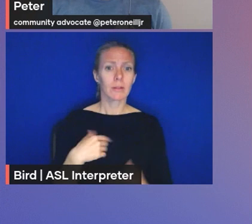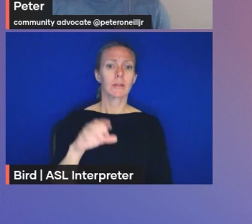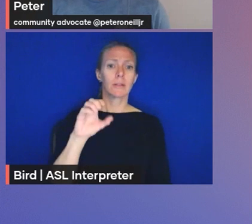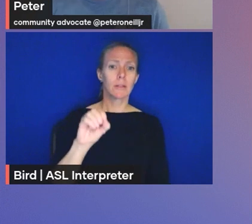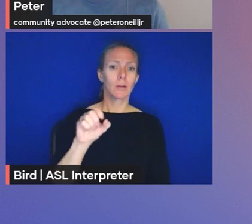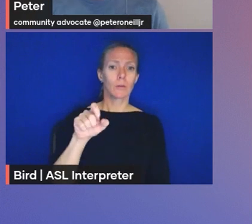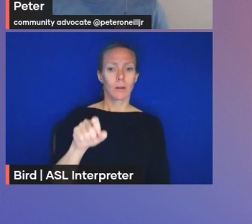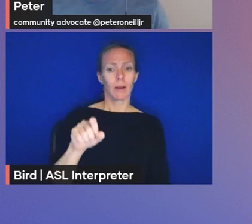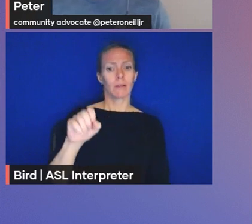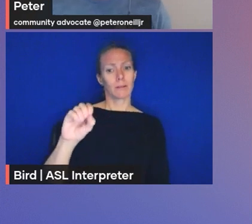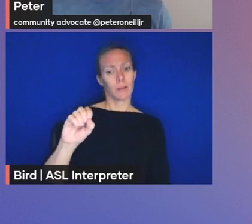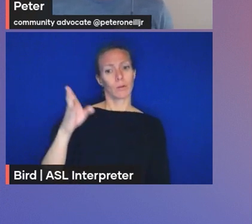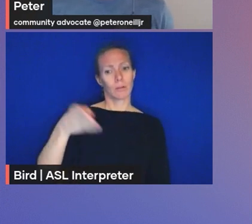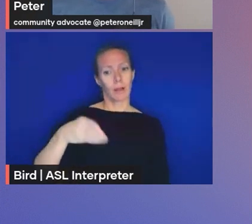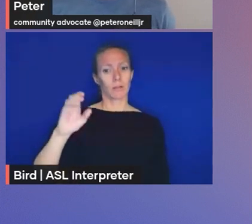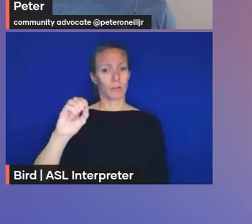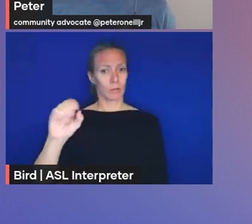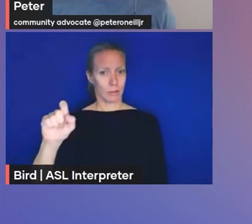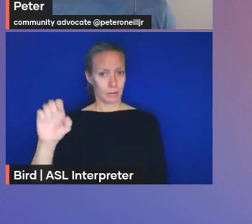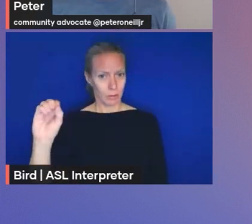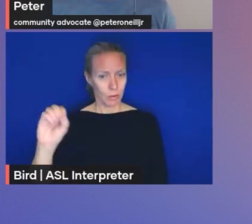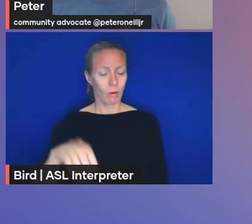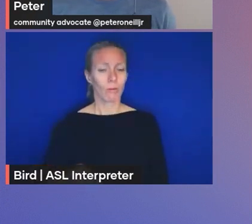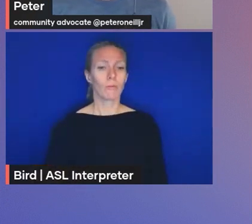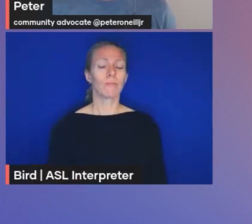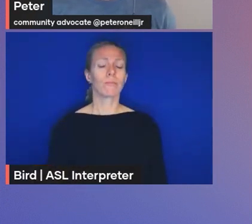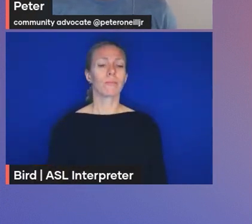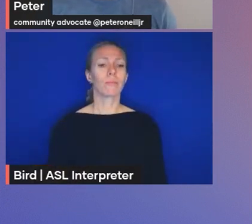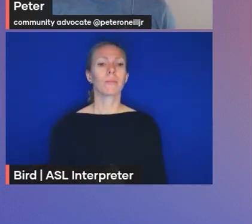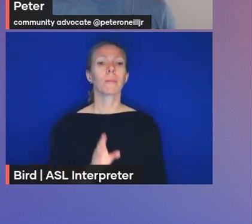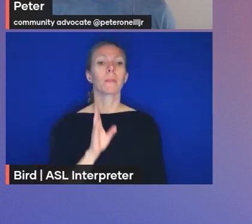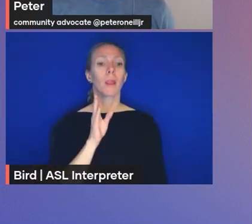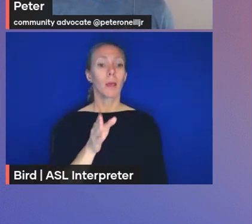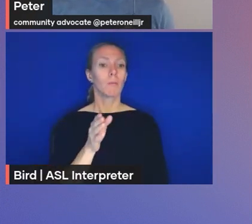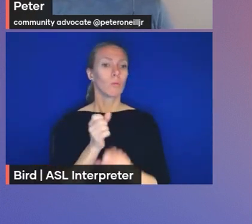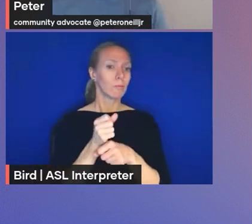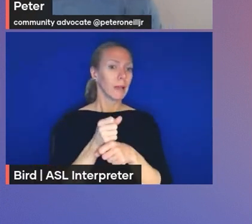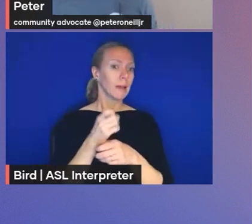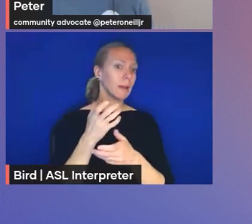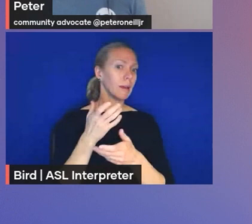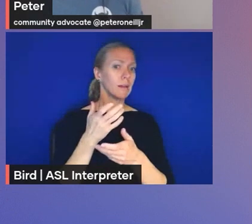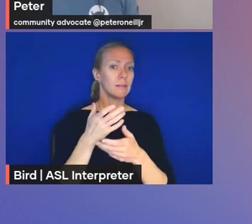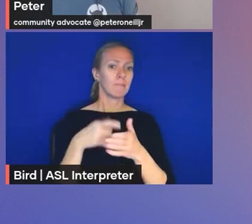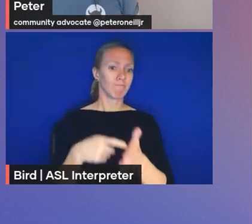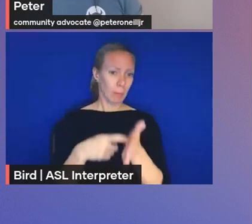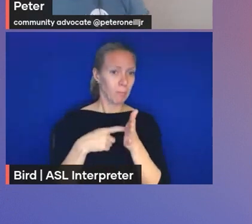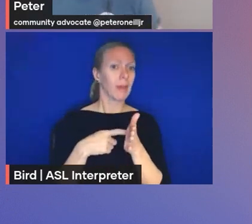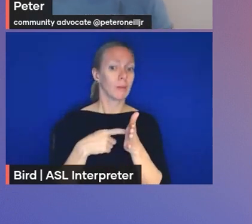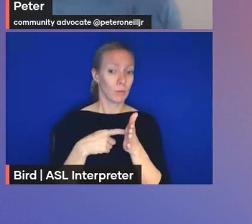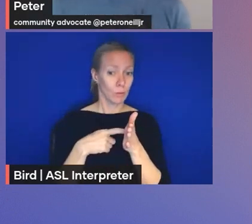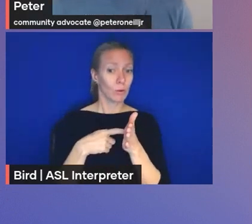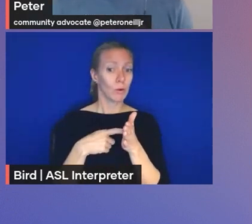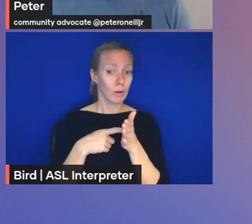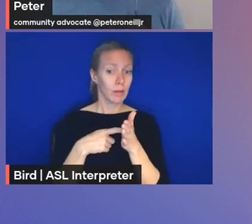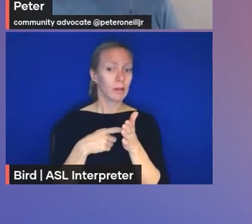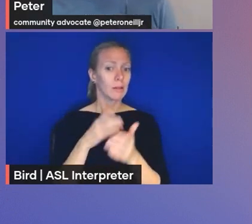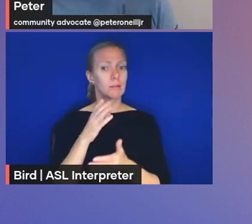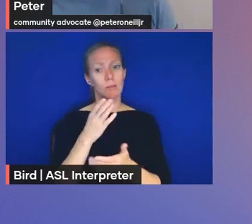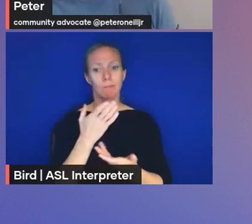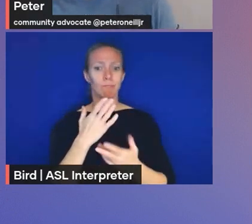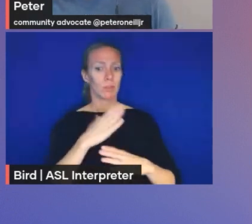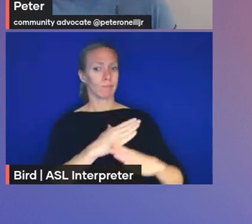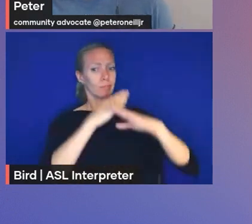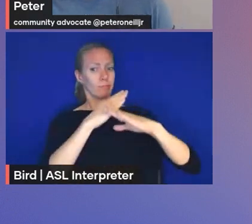0.0.0.0/0. And we're going to make this mandatory. We're going to say stop anything if it does, if